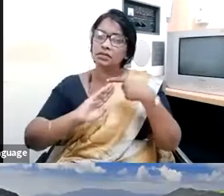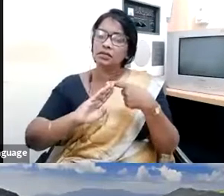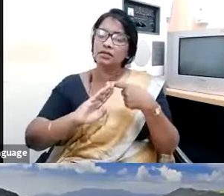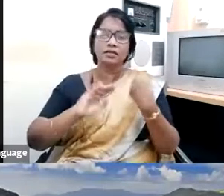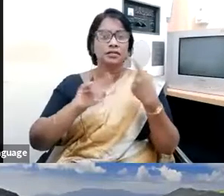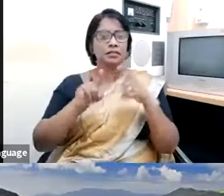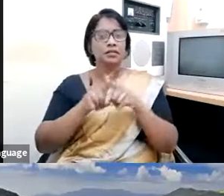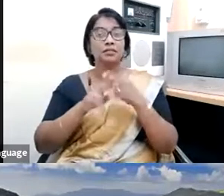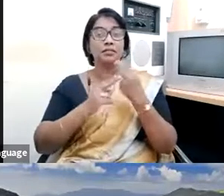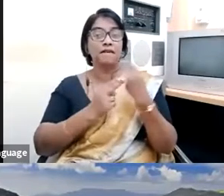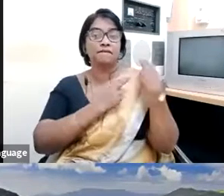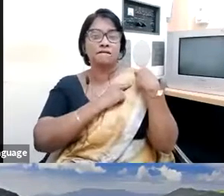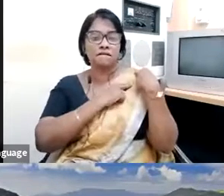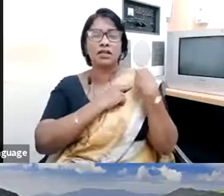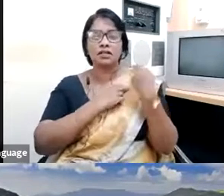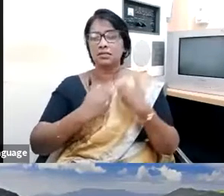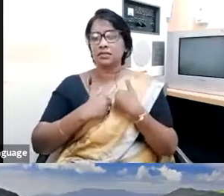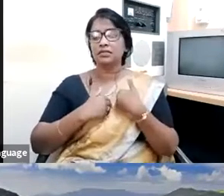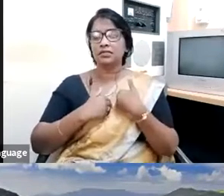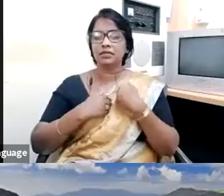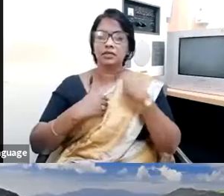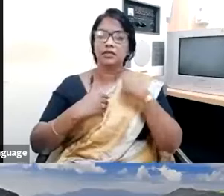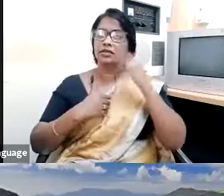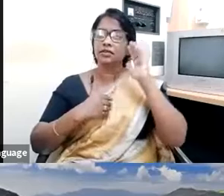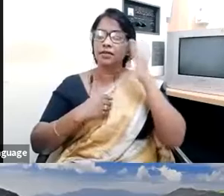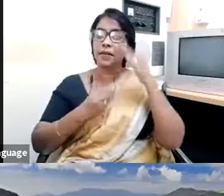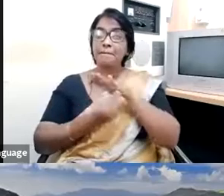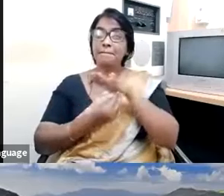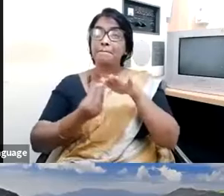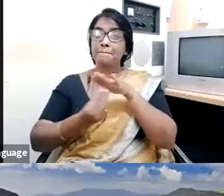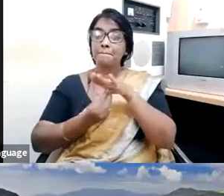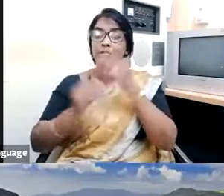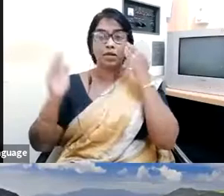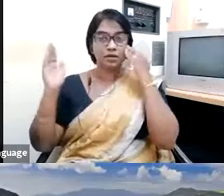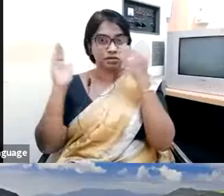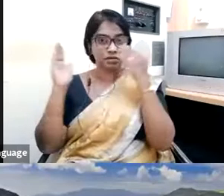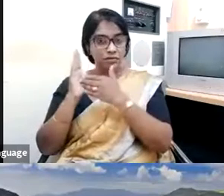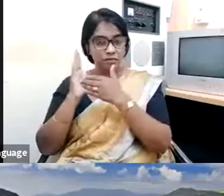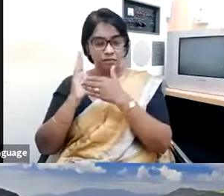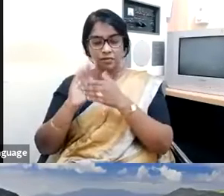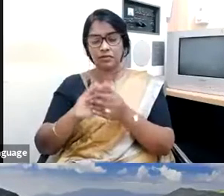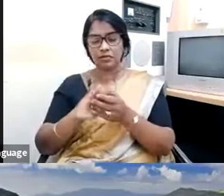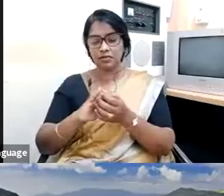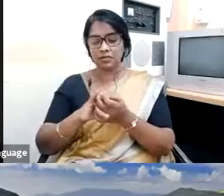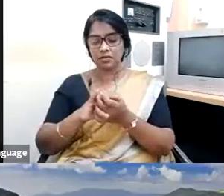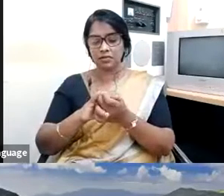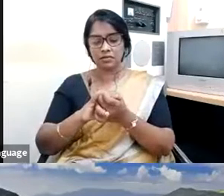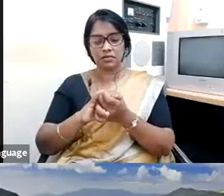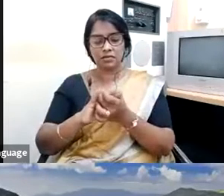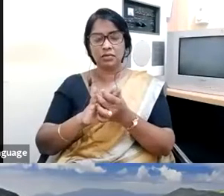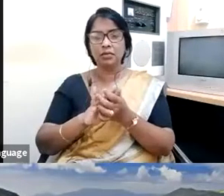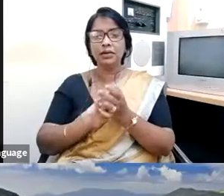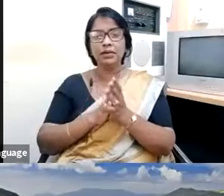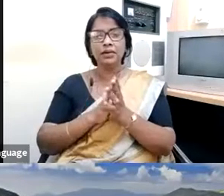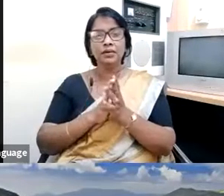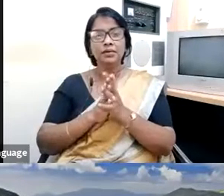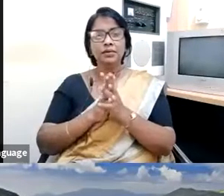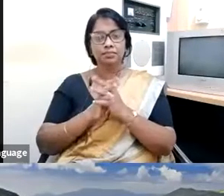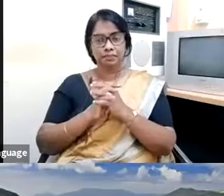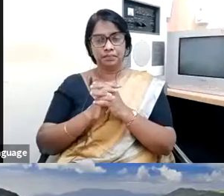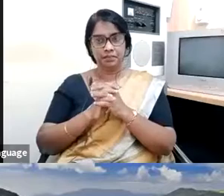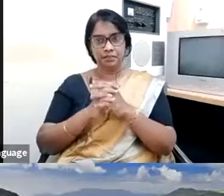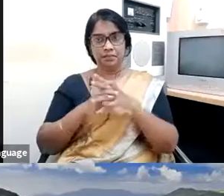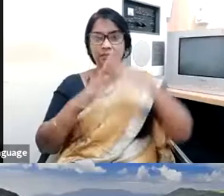protect our environment and also to mitigate this climate emergency. Otherwise, our business will not